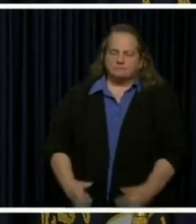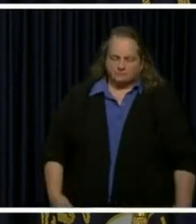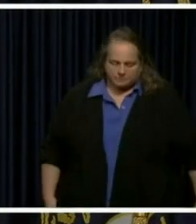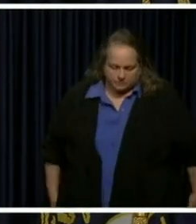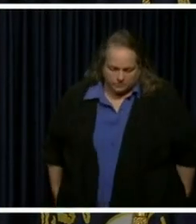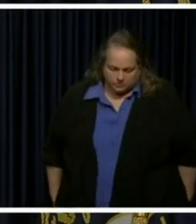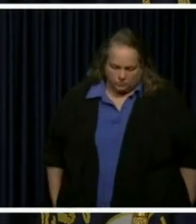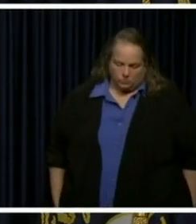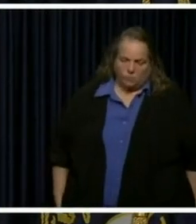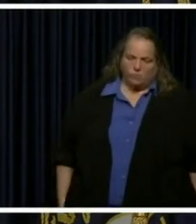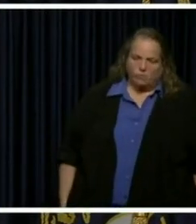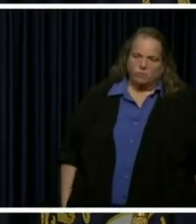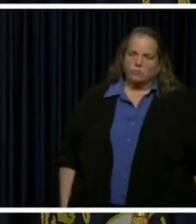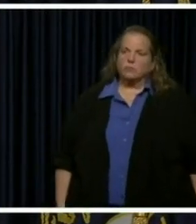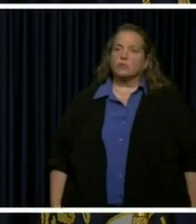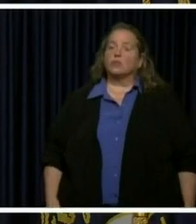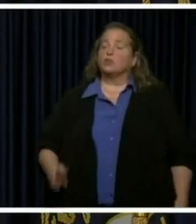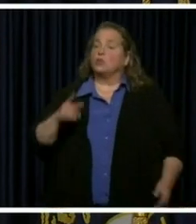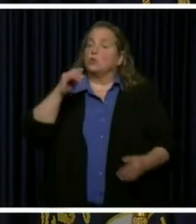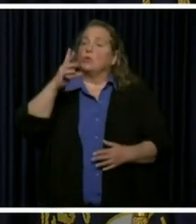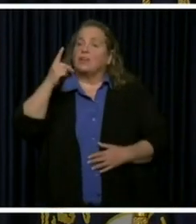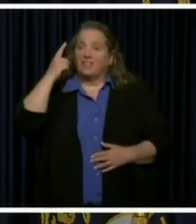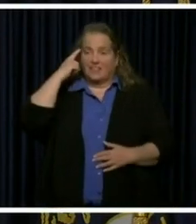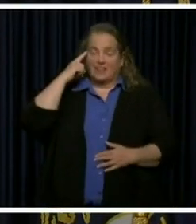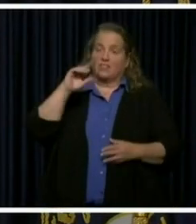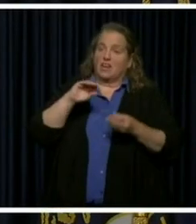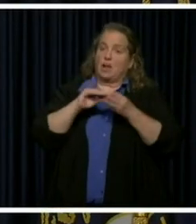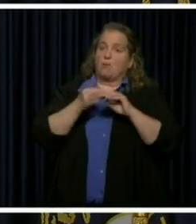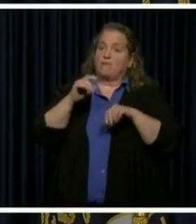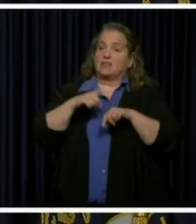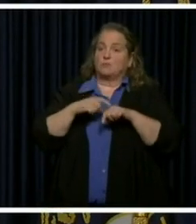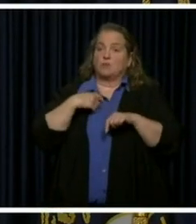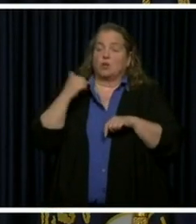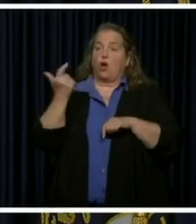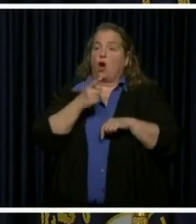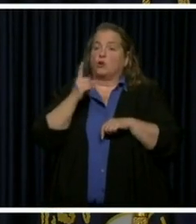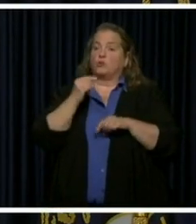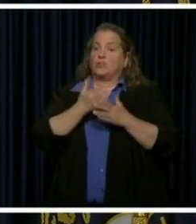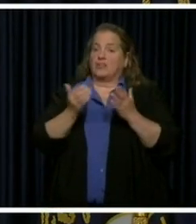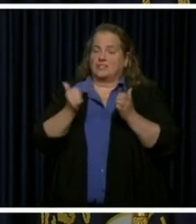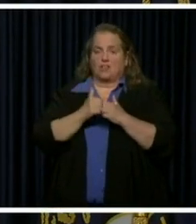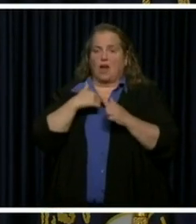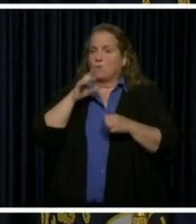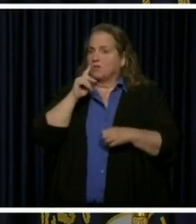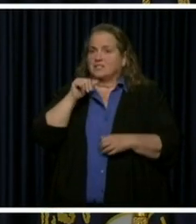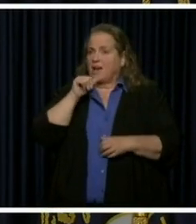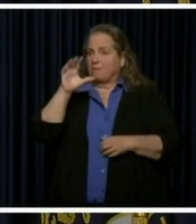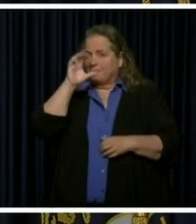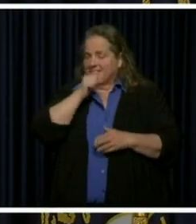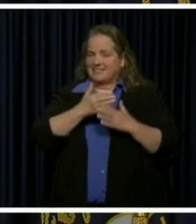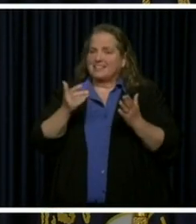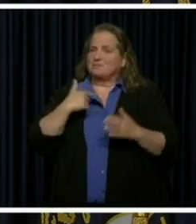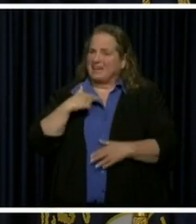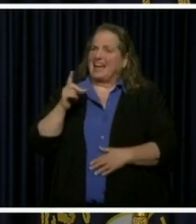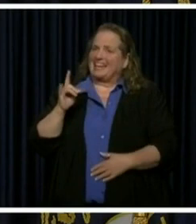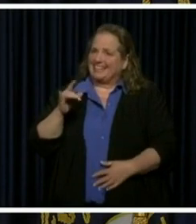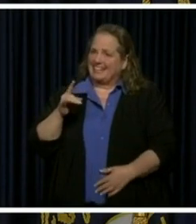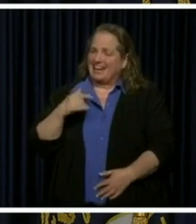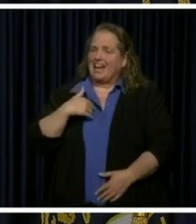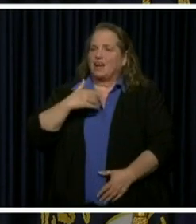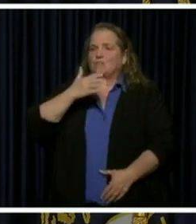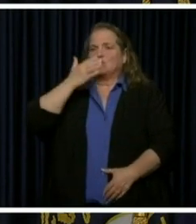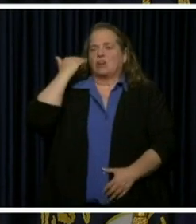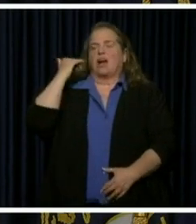All right, and you'd think the number of times that we've all done this together, I wouldn't miss things, but I did as we started out. I forgot